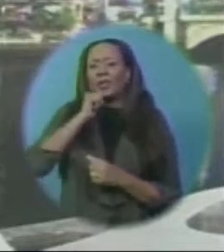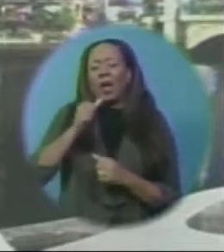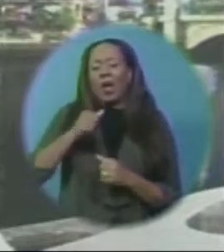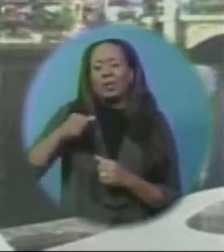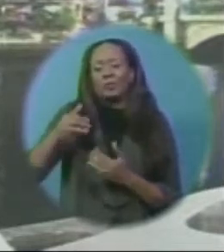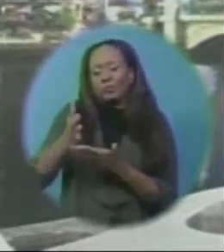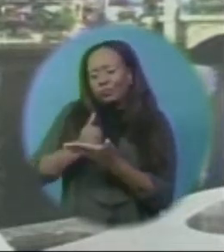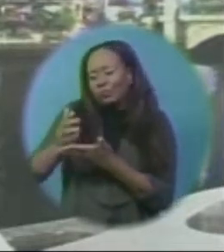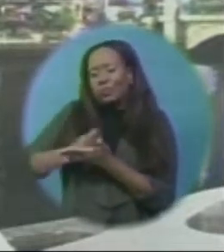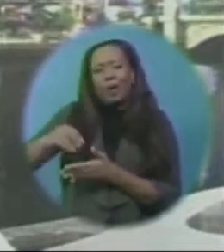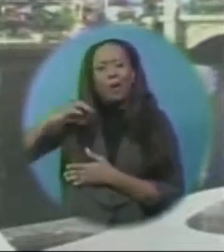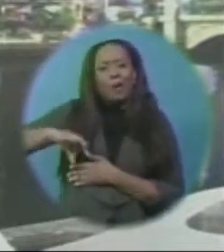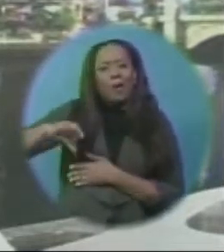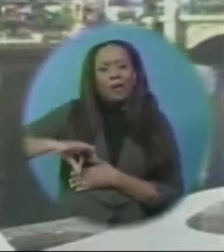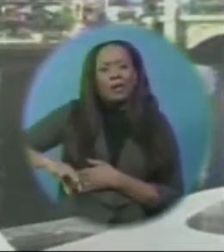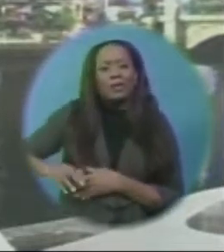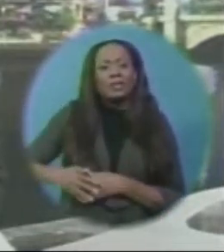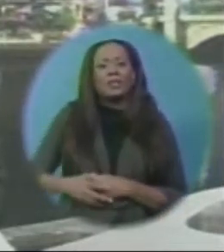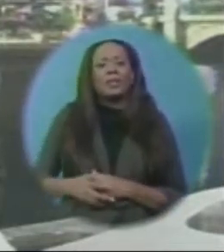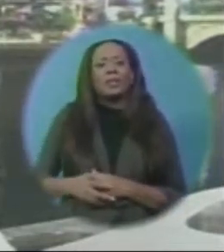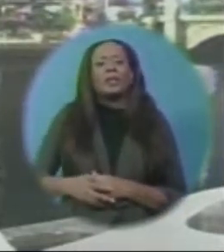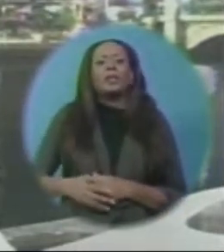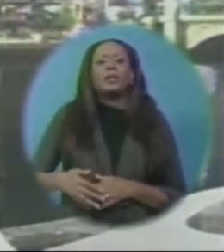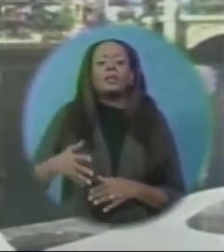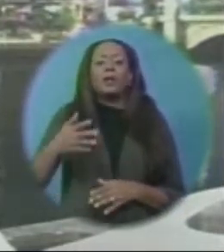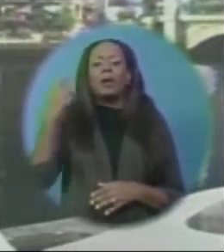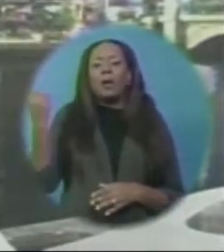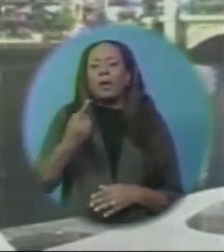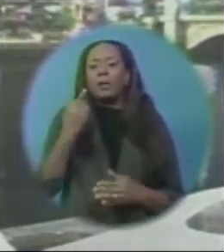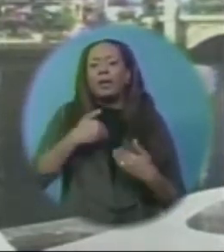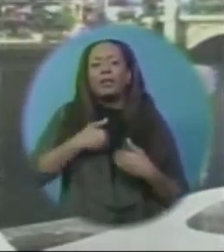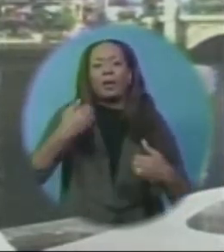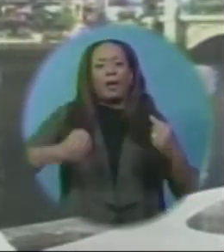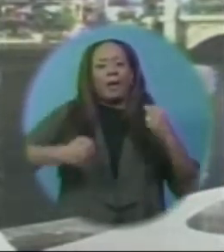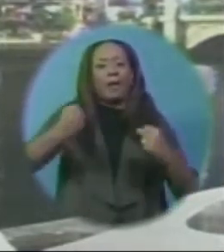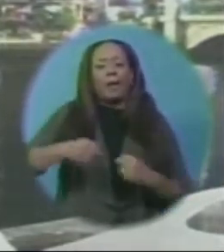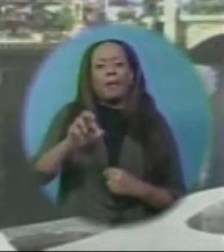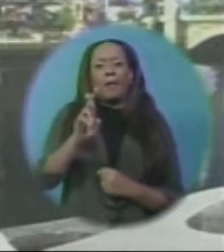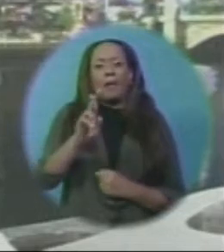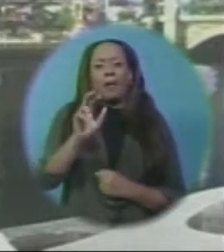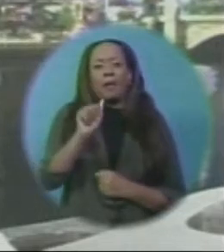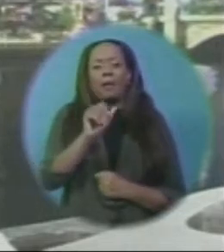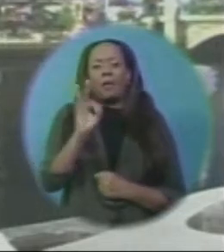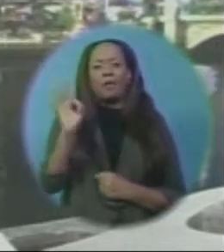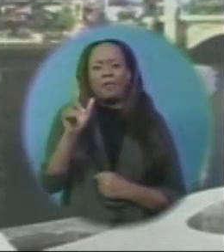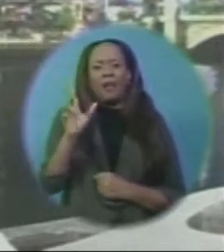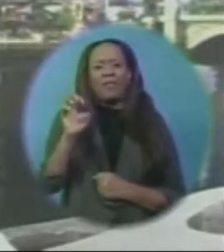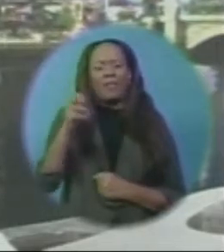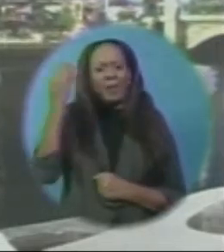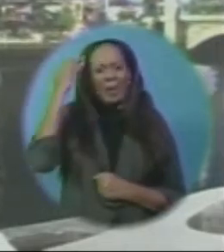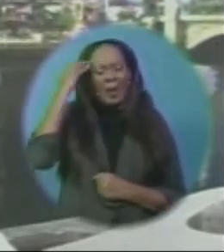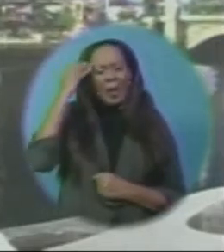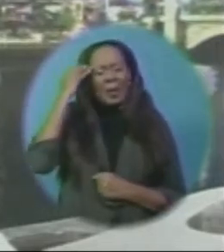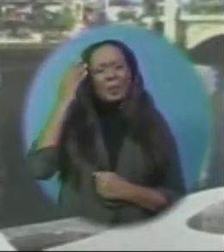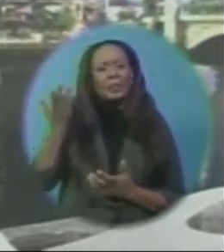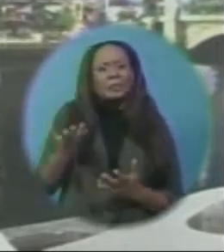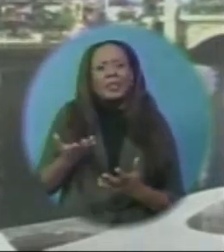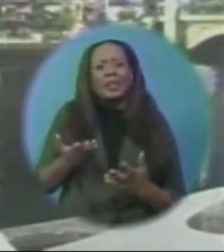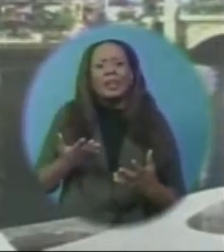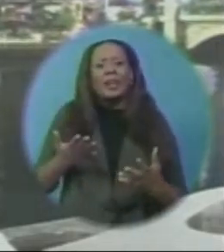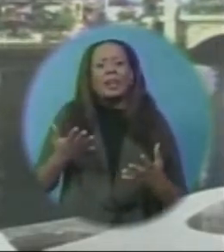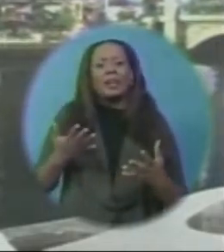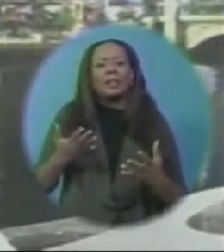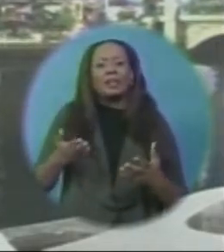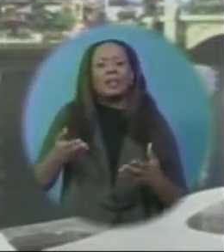main initiative, a car raffle, which means less money for the Critical Cancer Treatment Center. This was highlighted as the prize